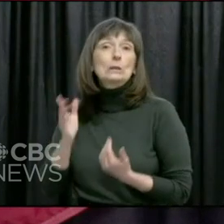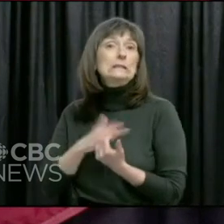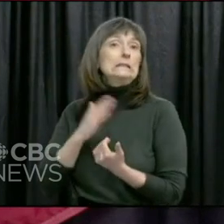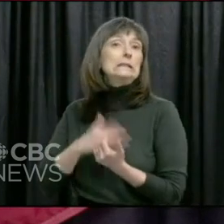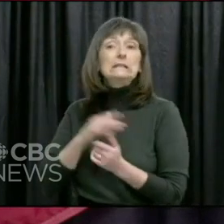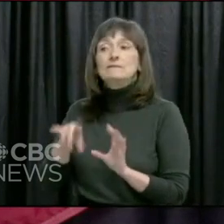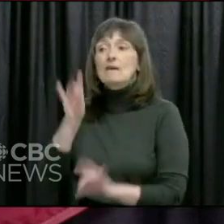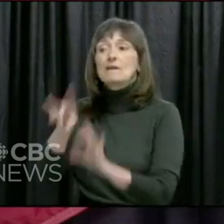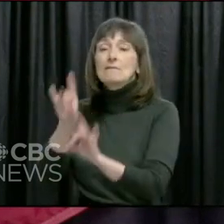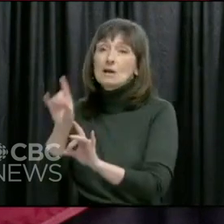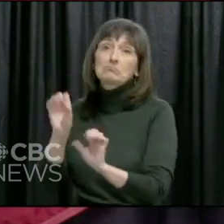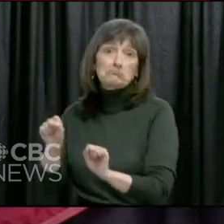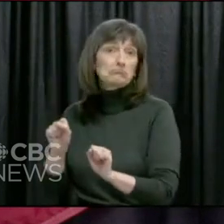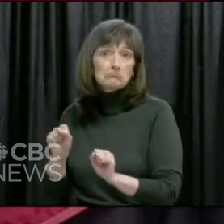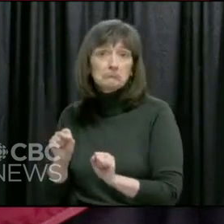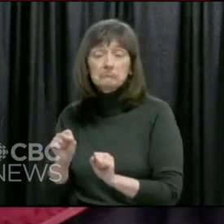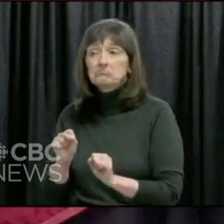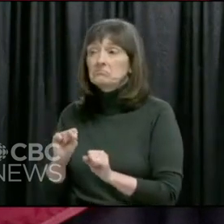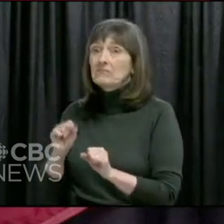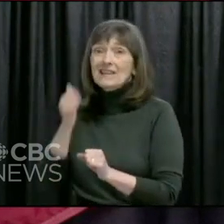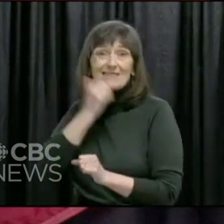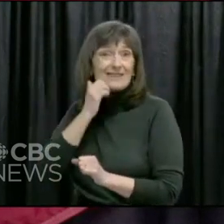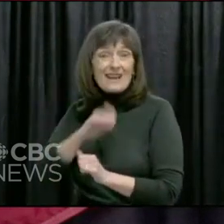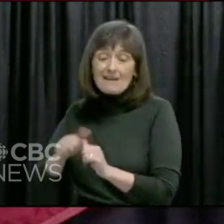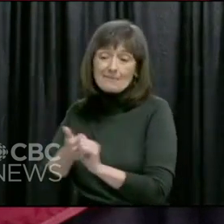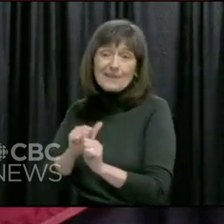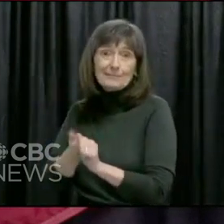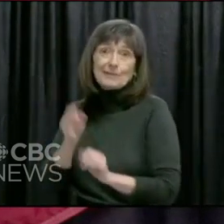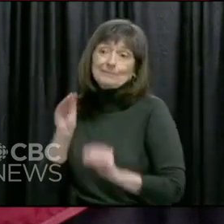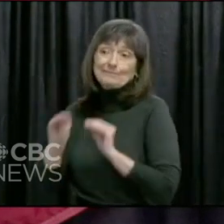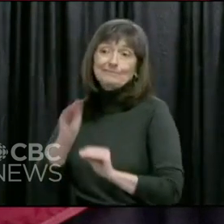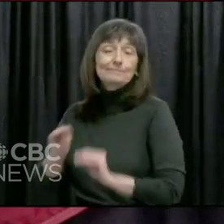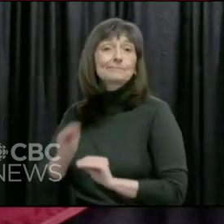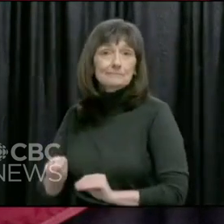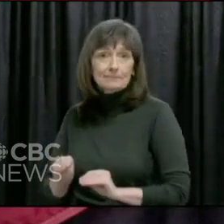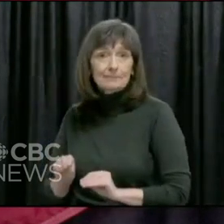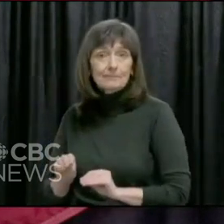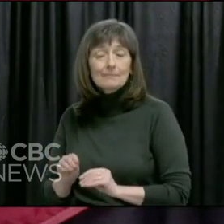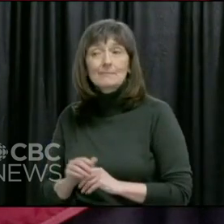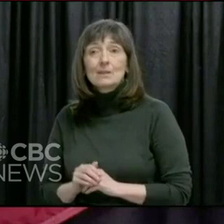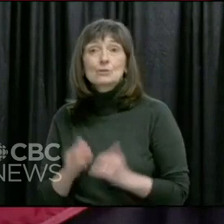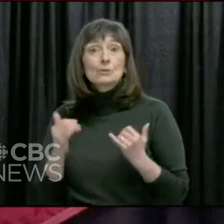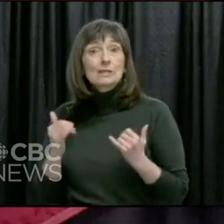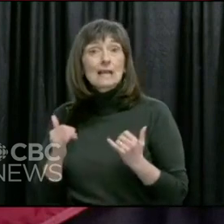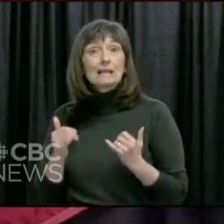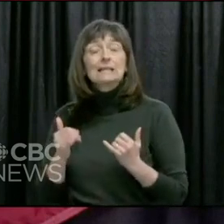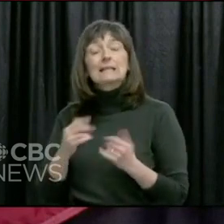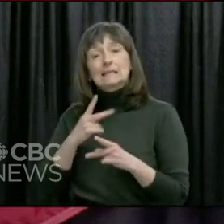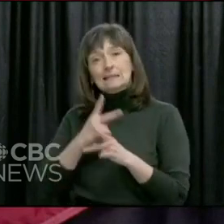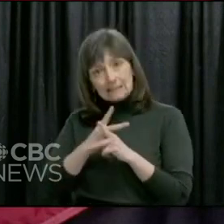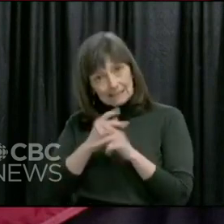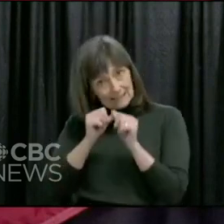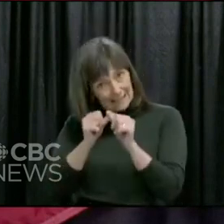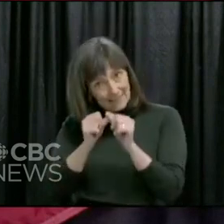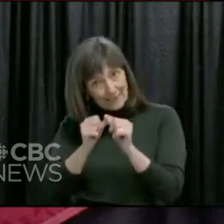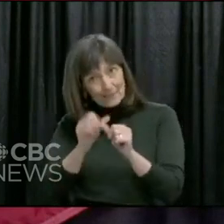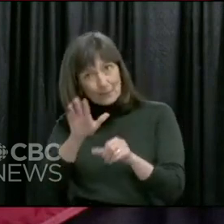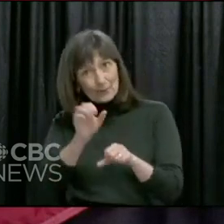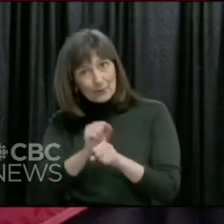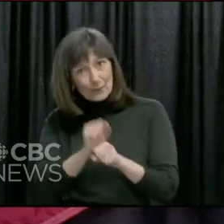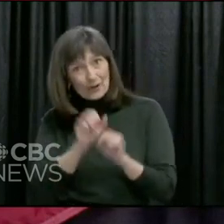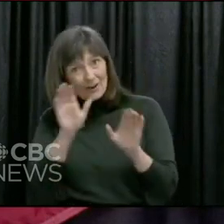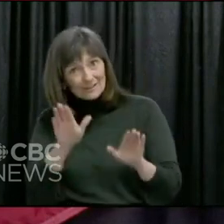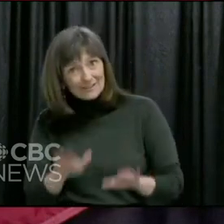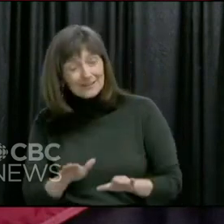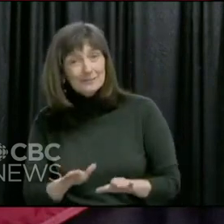this information for you. It's updated daily. So once again, in conclusion today, keep up the great work. Your work